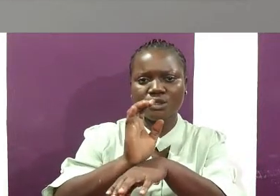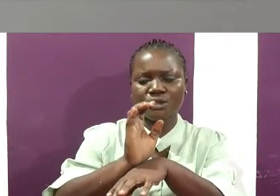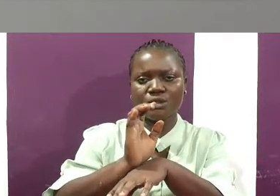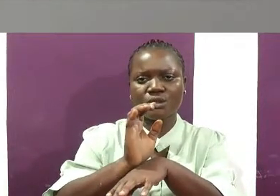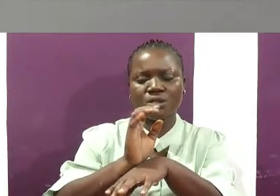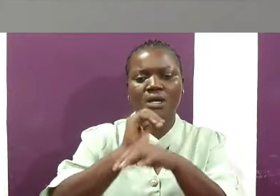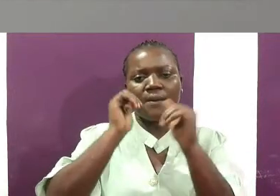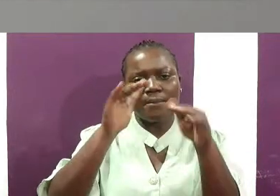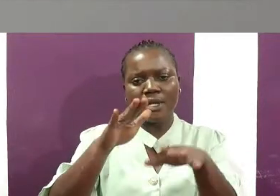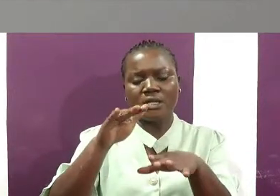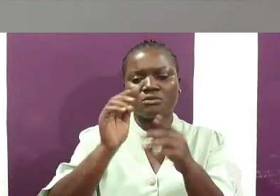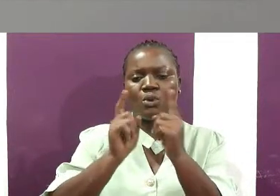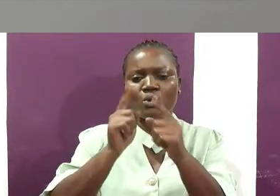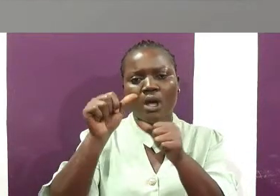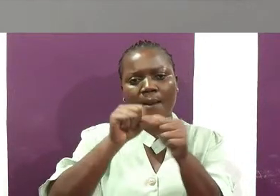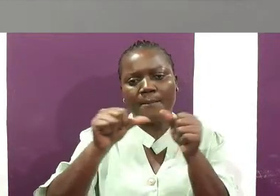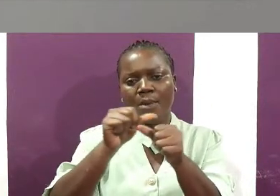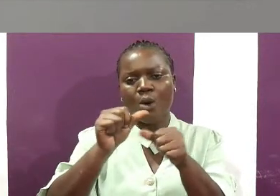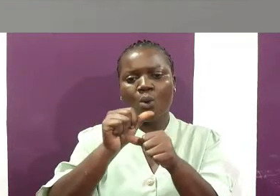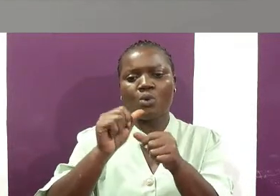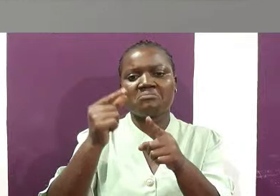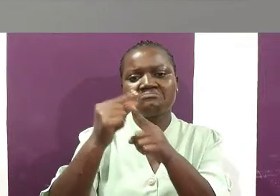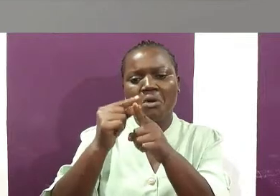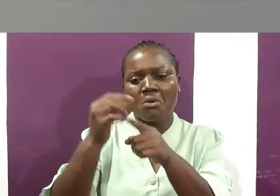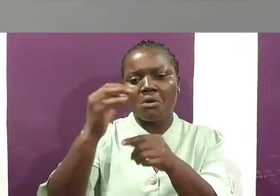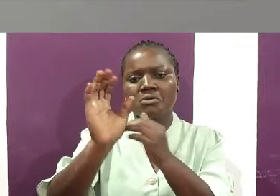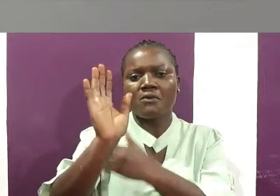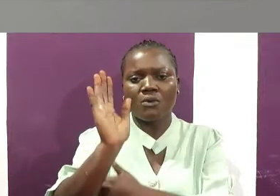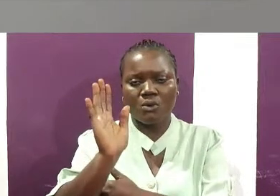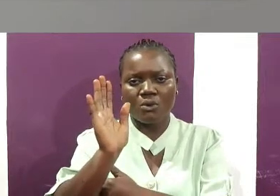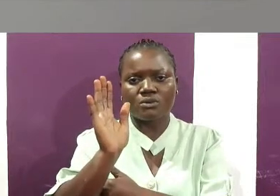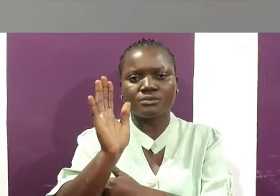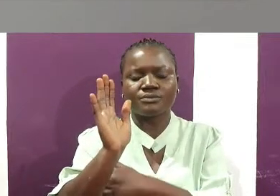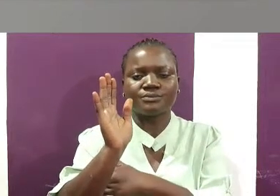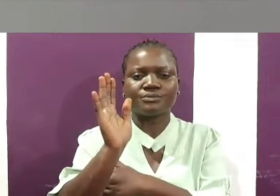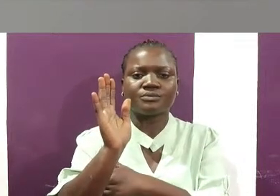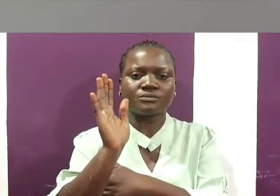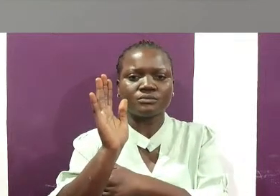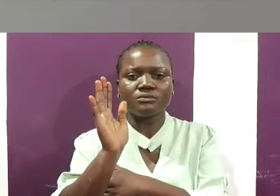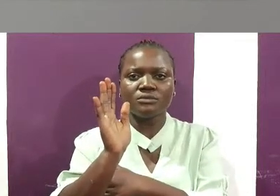ho. On day one, we covered the prophecy and the fulfillment of the glorious church.